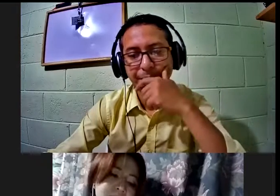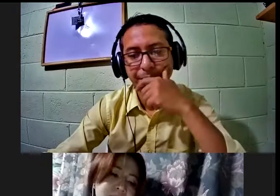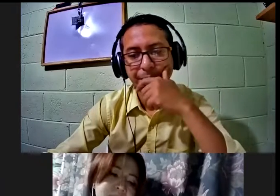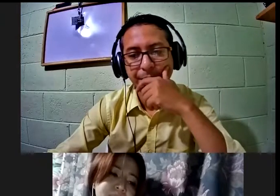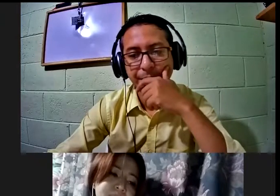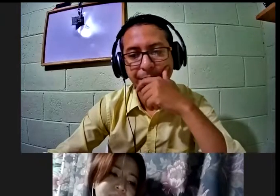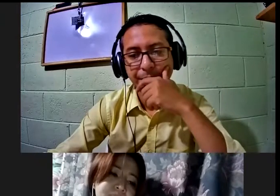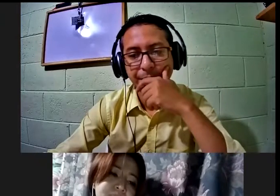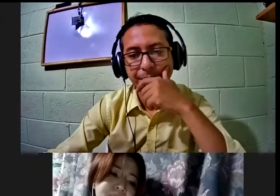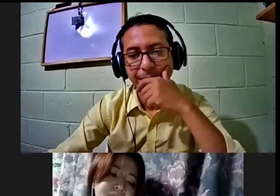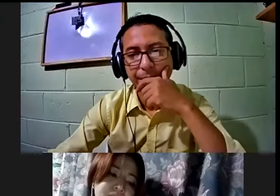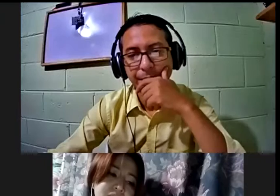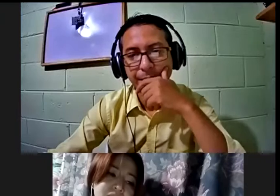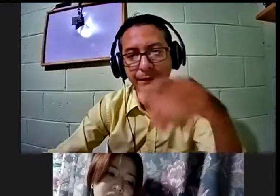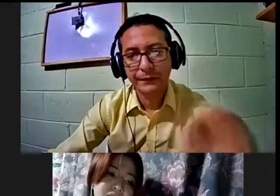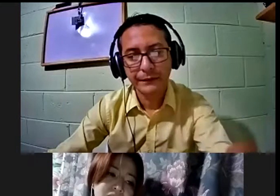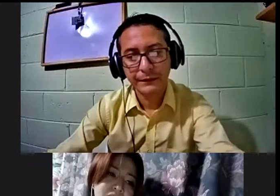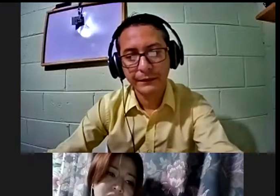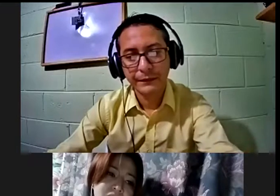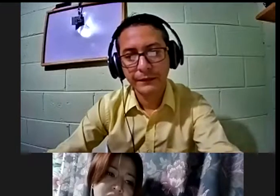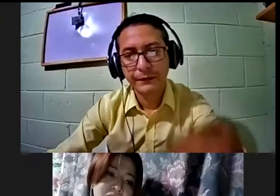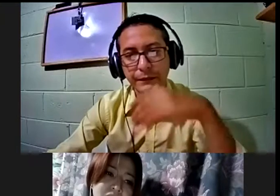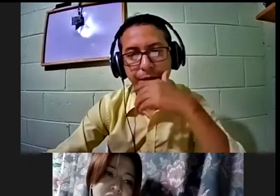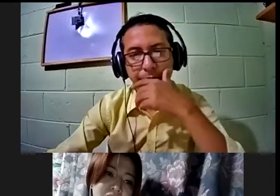And, vamos a ver.